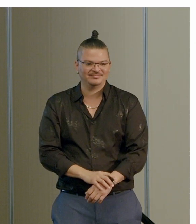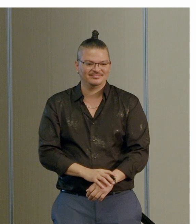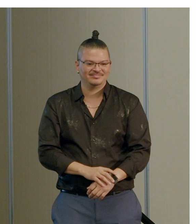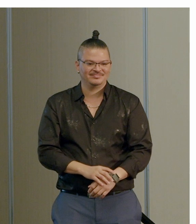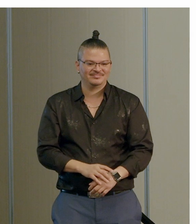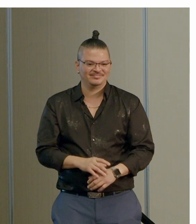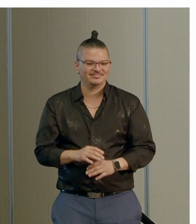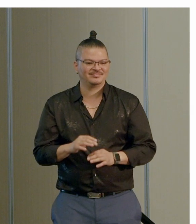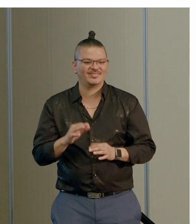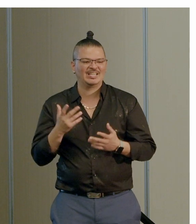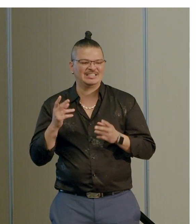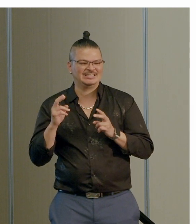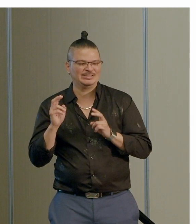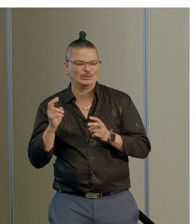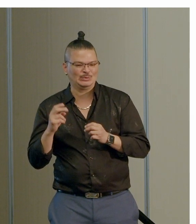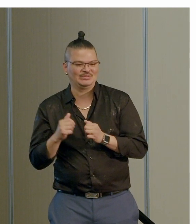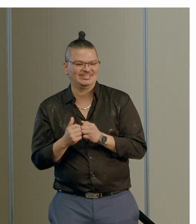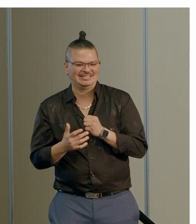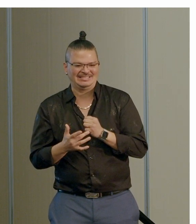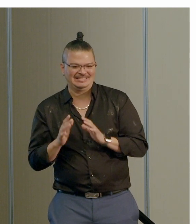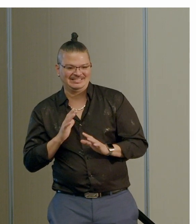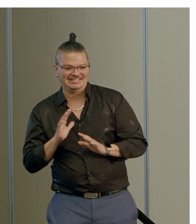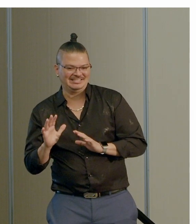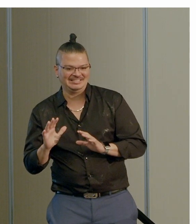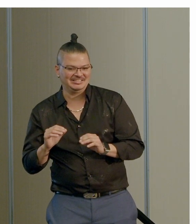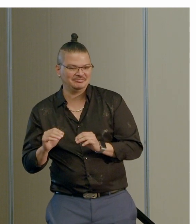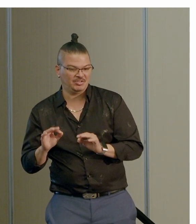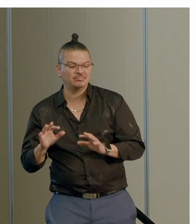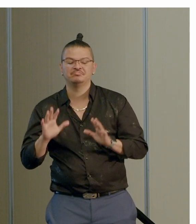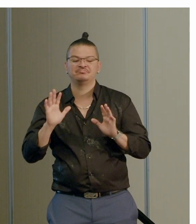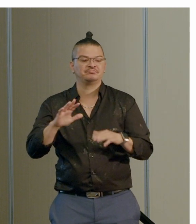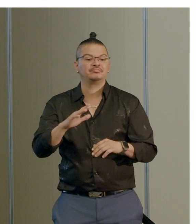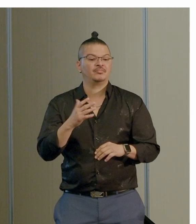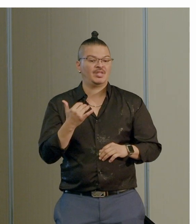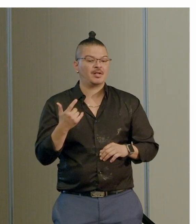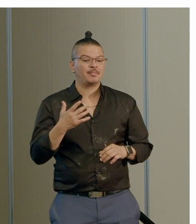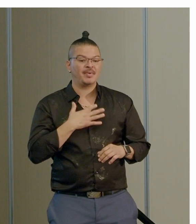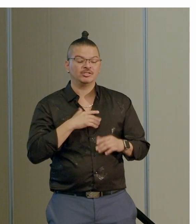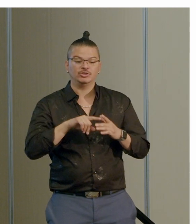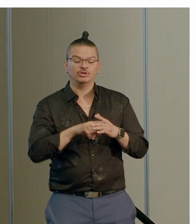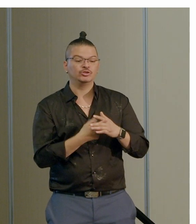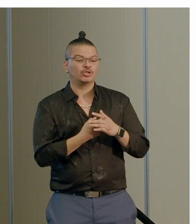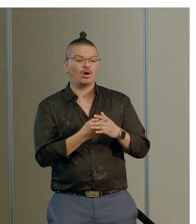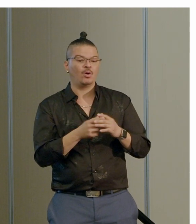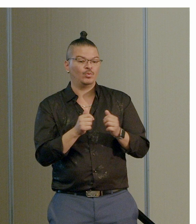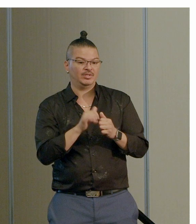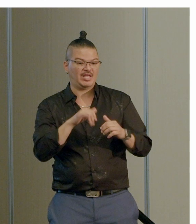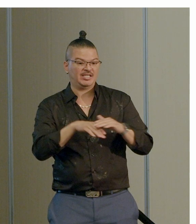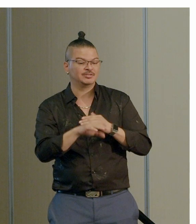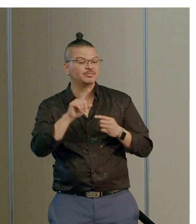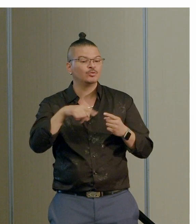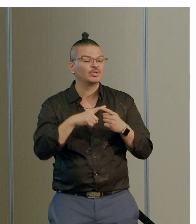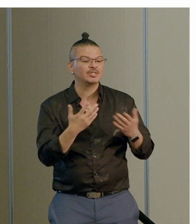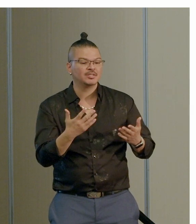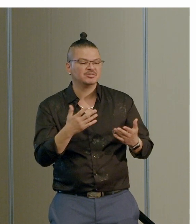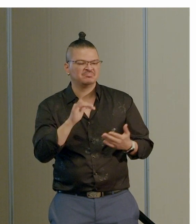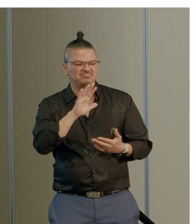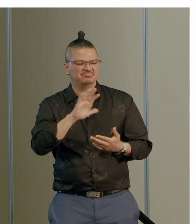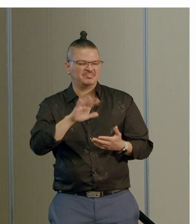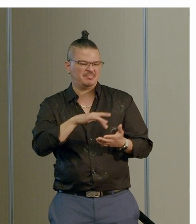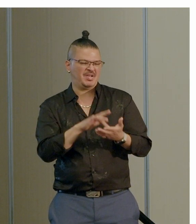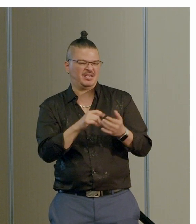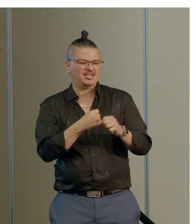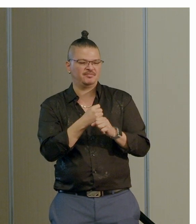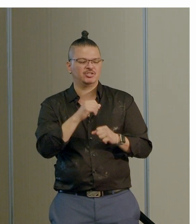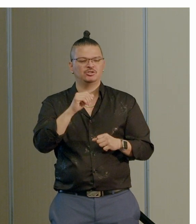So I got my introduction to the accessibility arena in the mid-90s. I worked for a network consultant